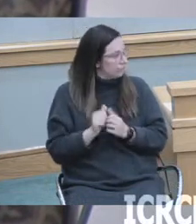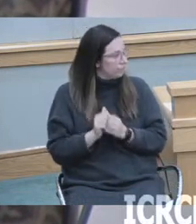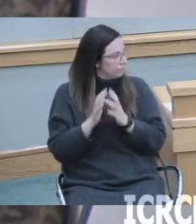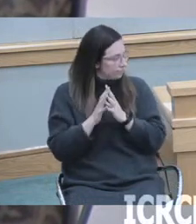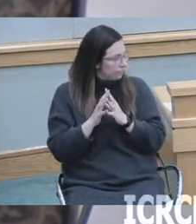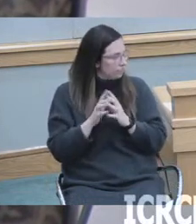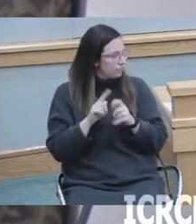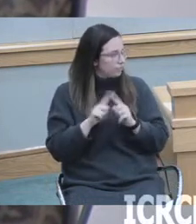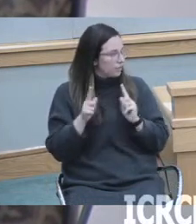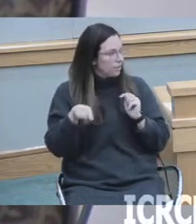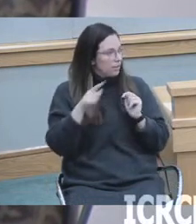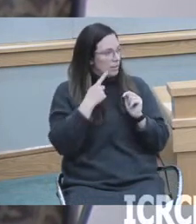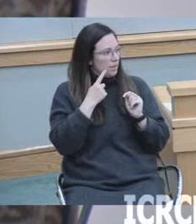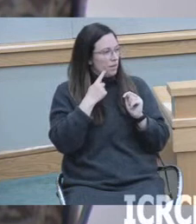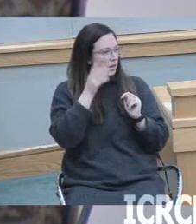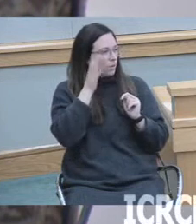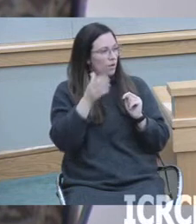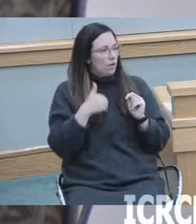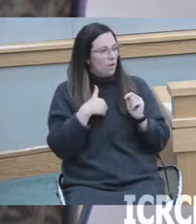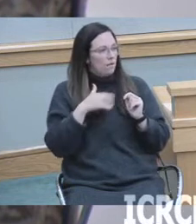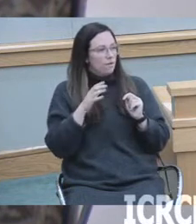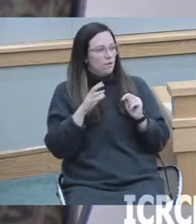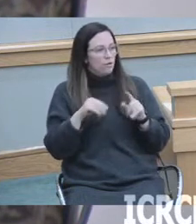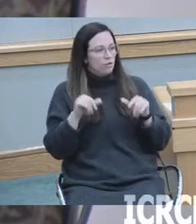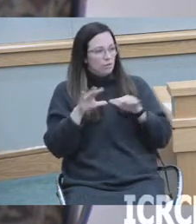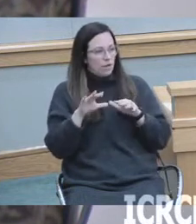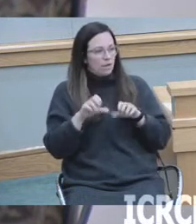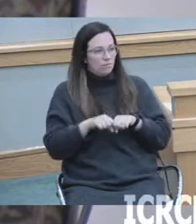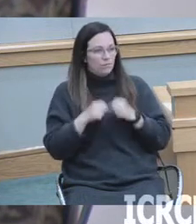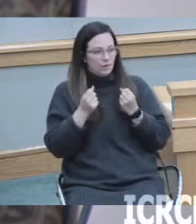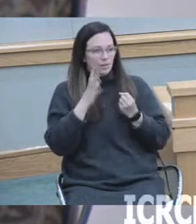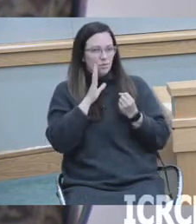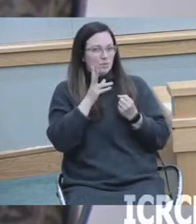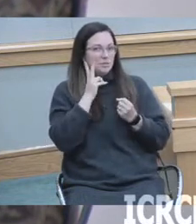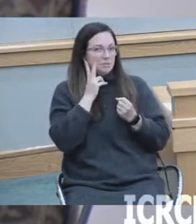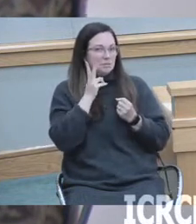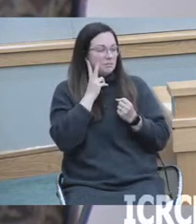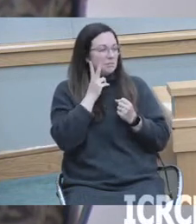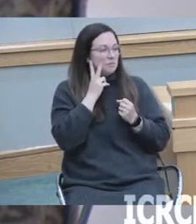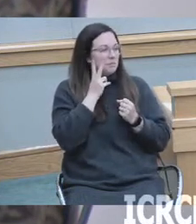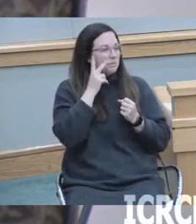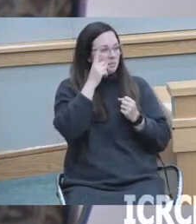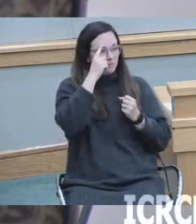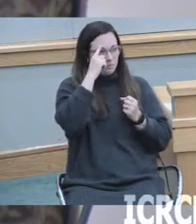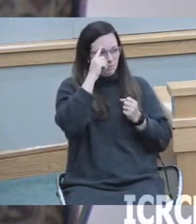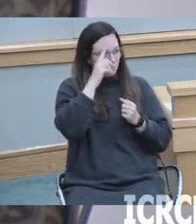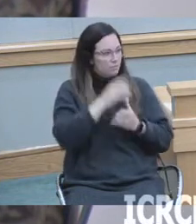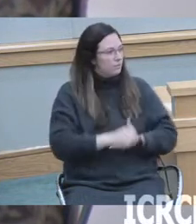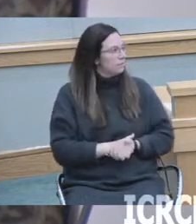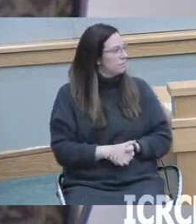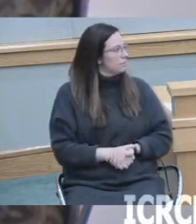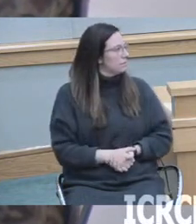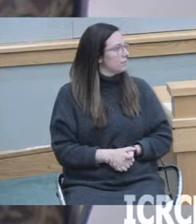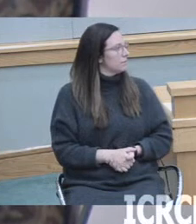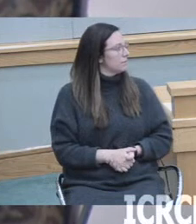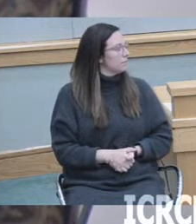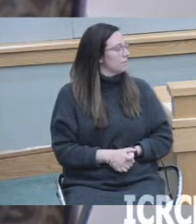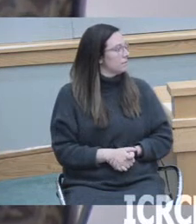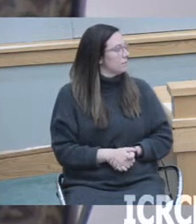But they said they're going to have a groundbreaking, and we'll see. Also, if you're interested,